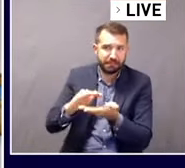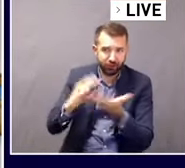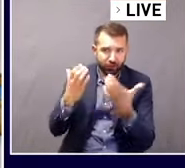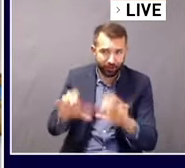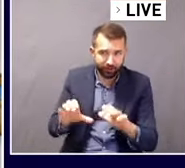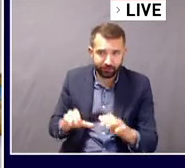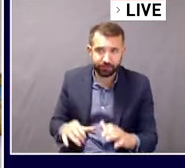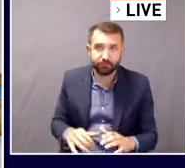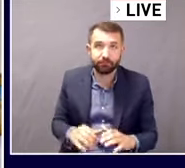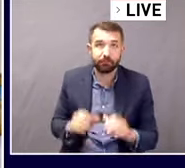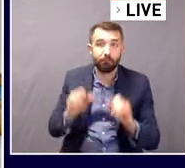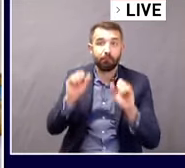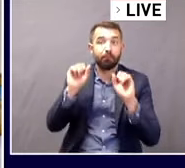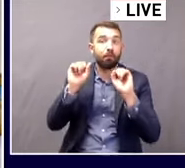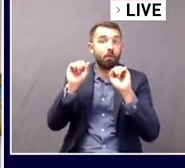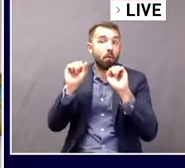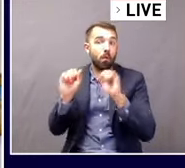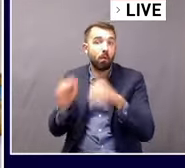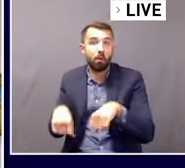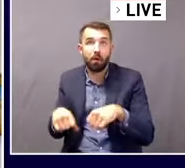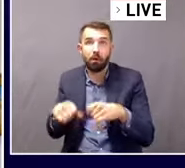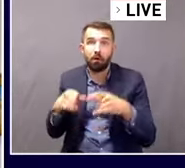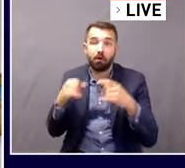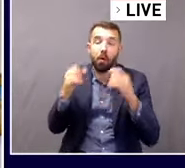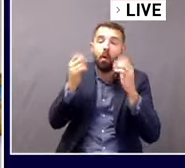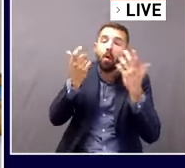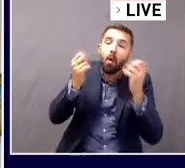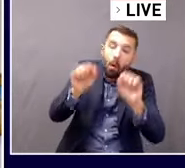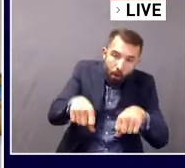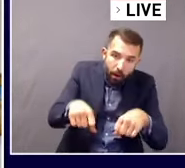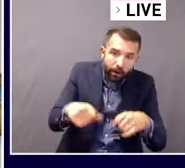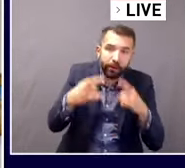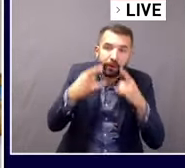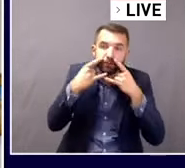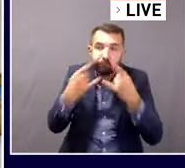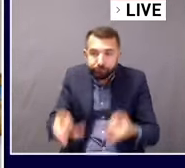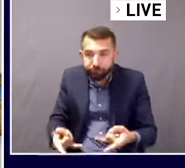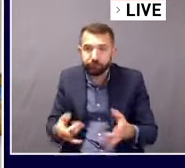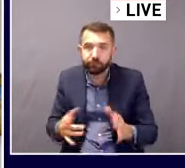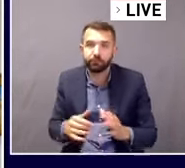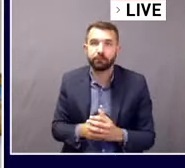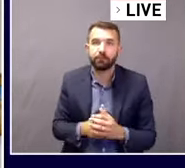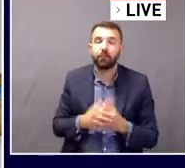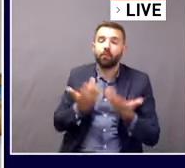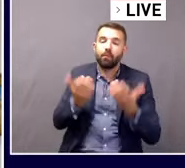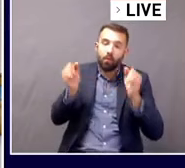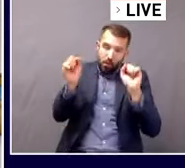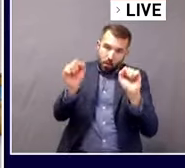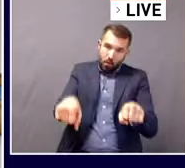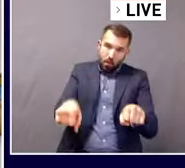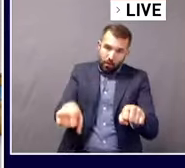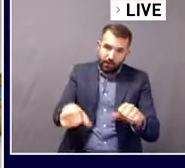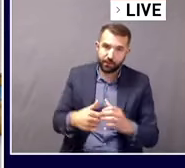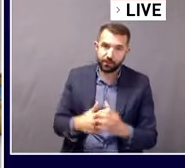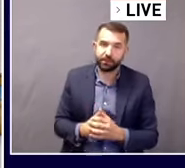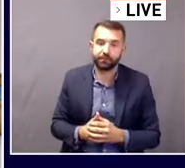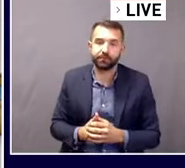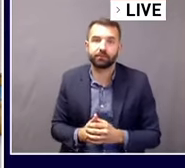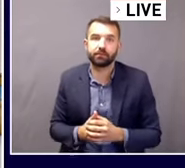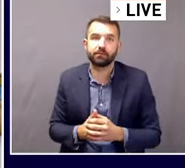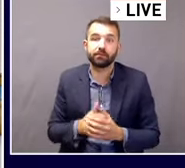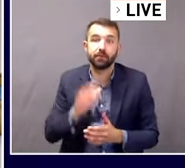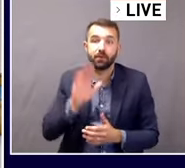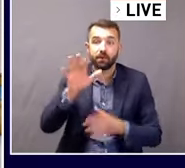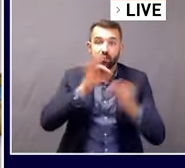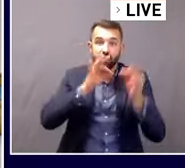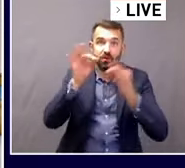individual employee may not or could be in the cubicle and not need to wear a mask all the time. But in a setting that you described with lower